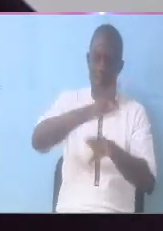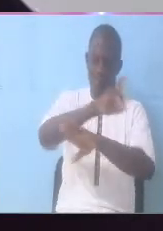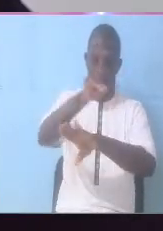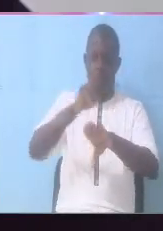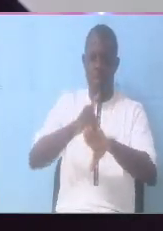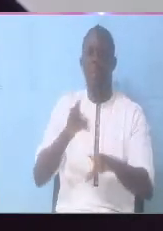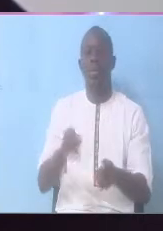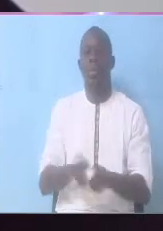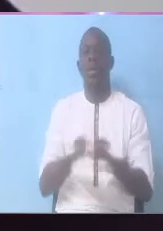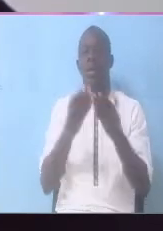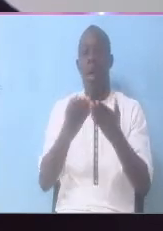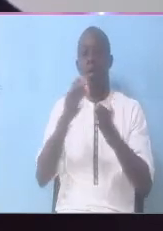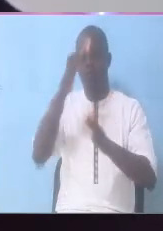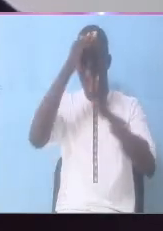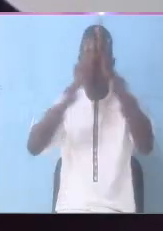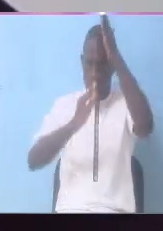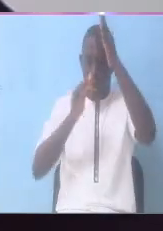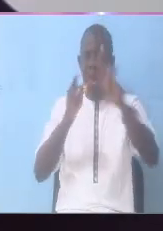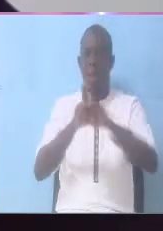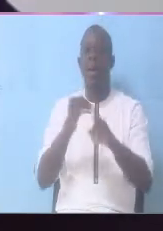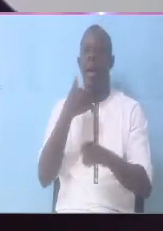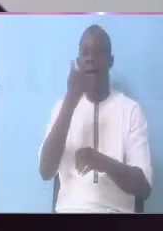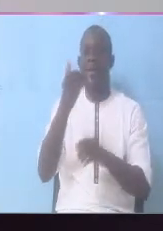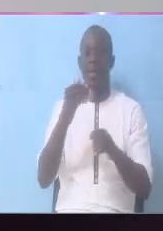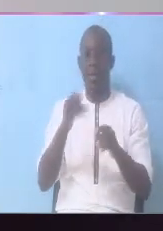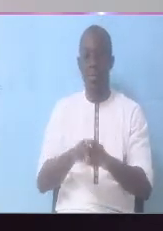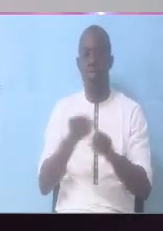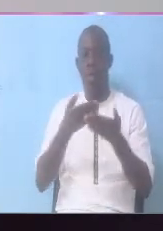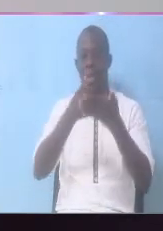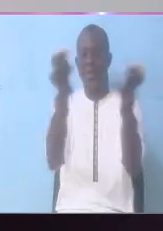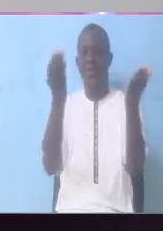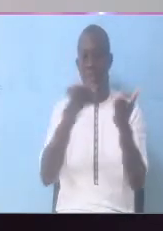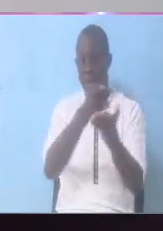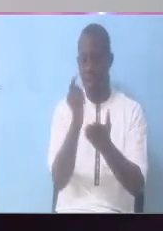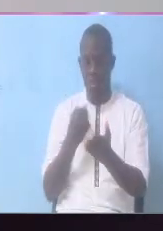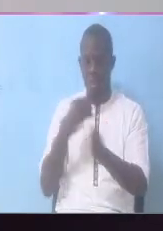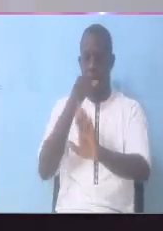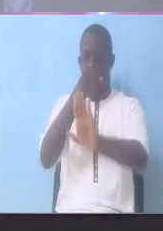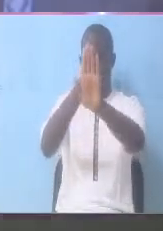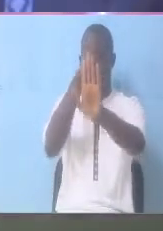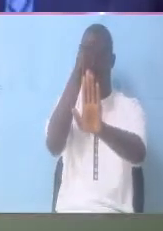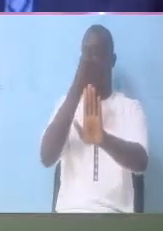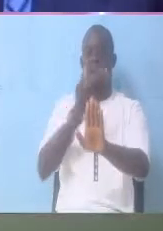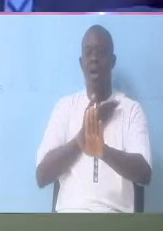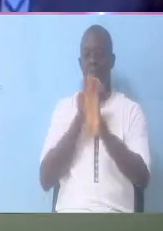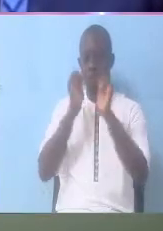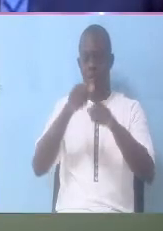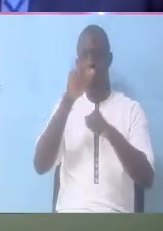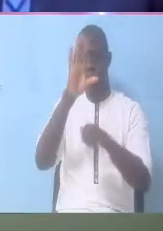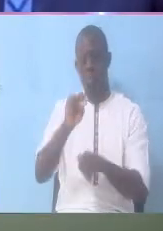So soldiers were assigned to go and give them protection. And